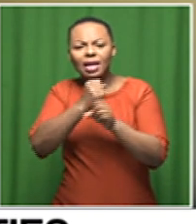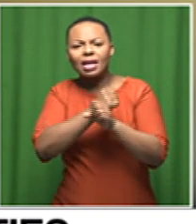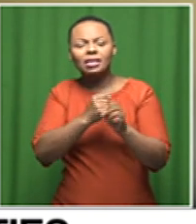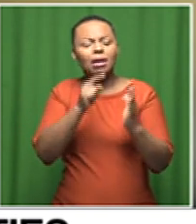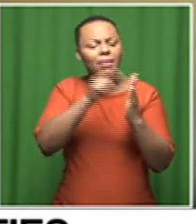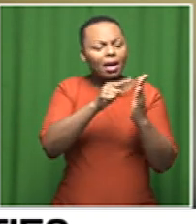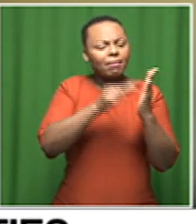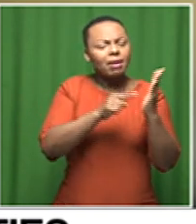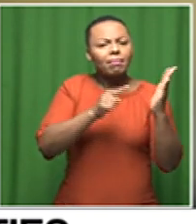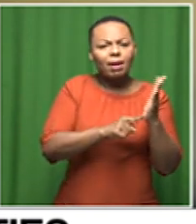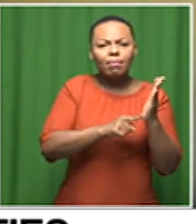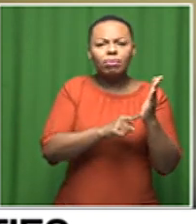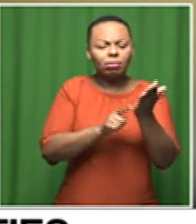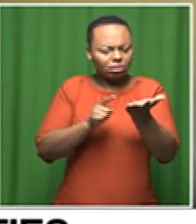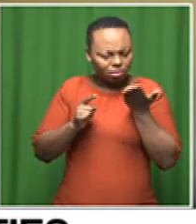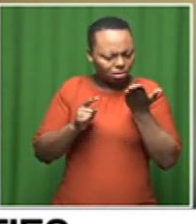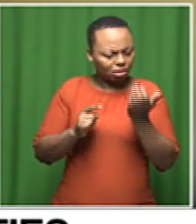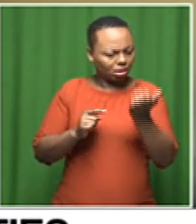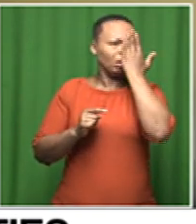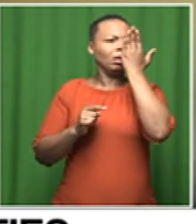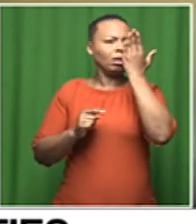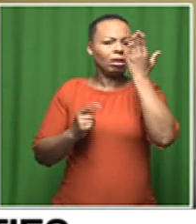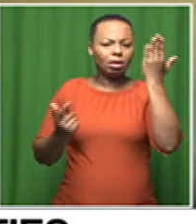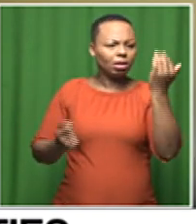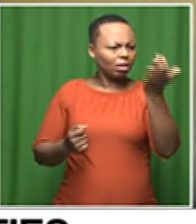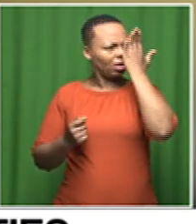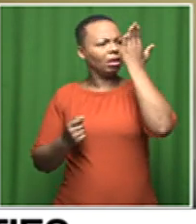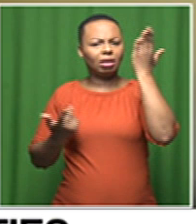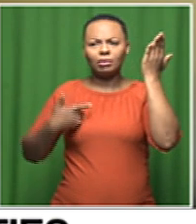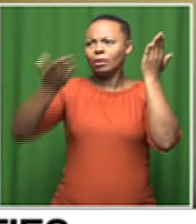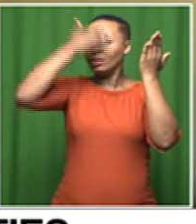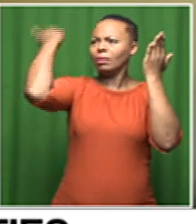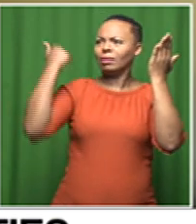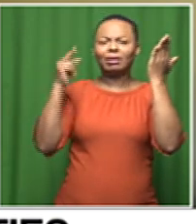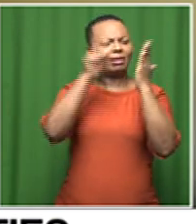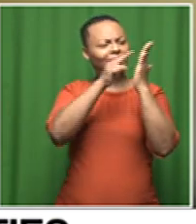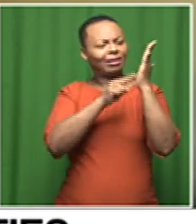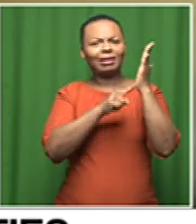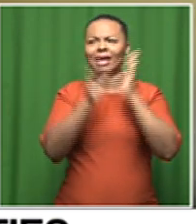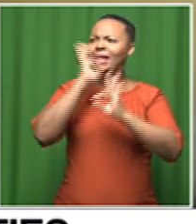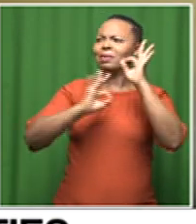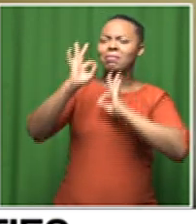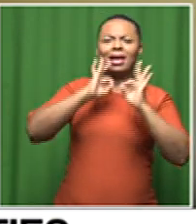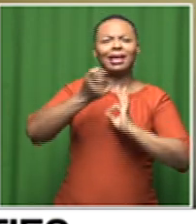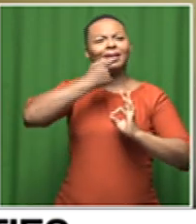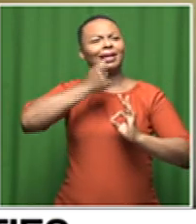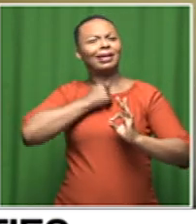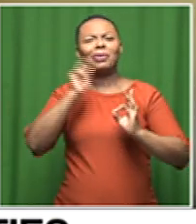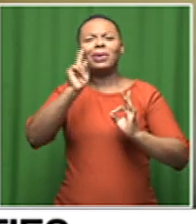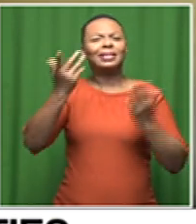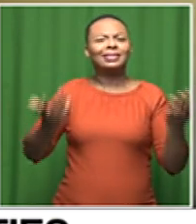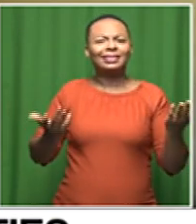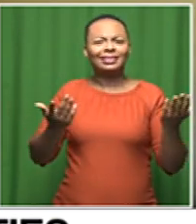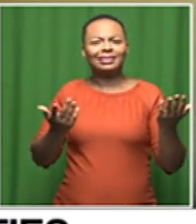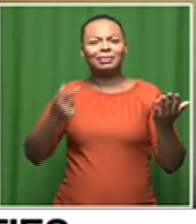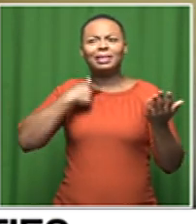what is wrong. No one asks we don't give an adequate explanation. This is your diagnosis. This